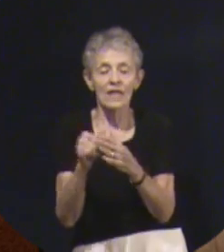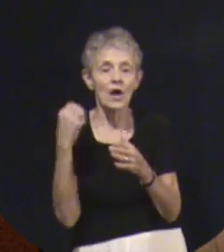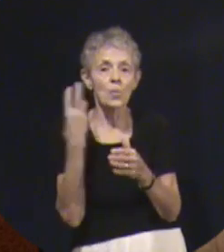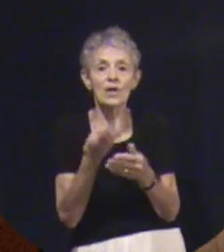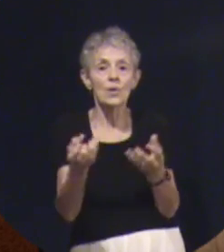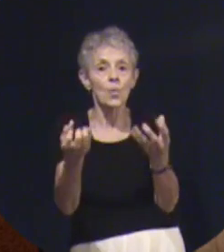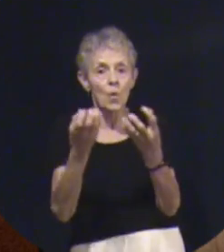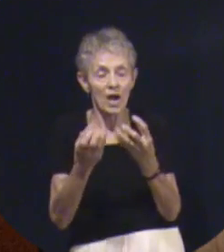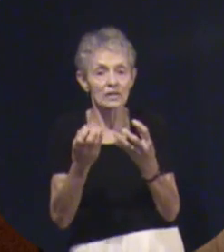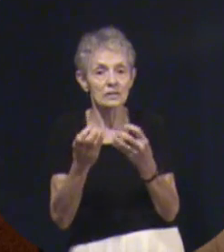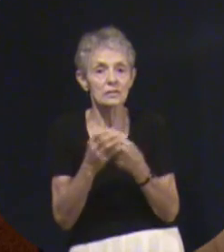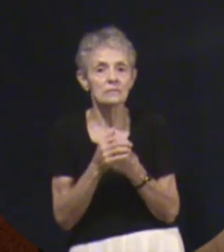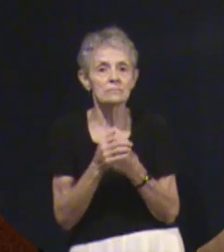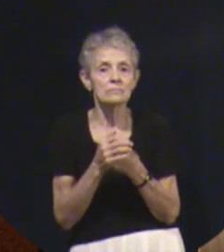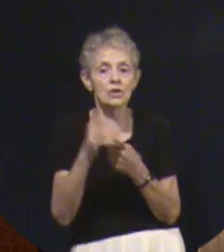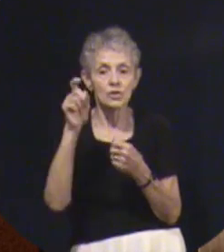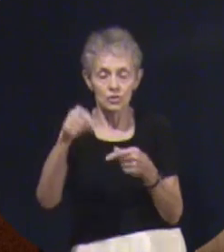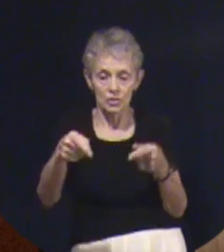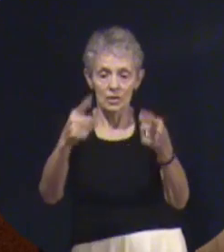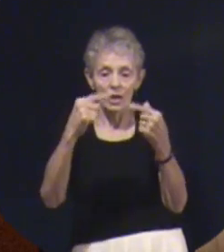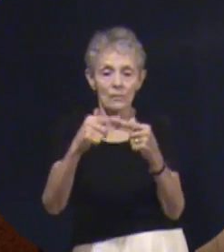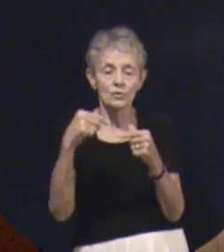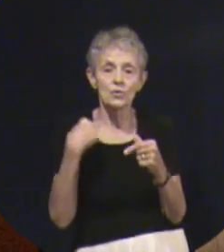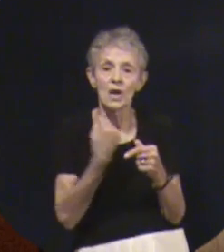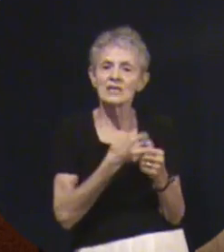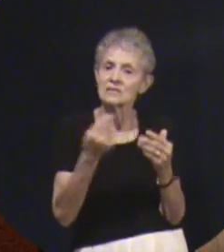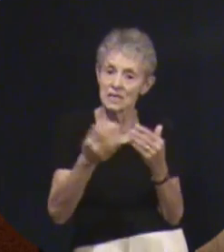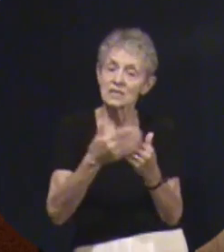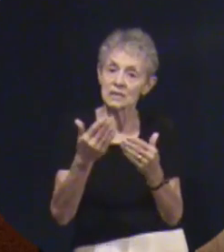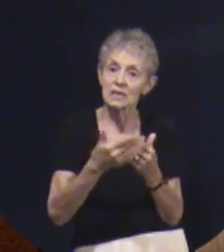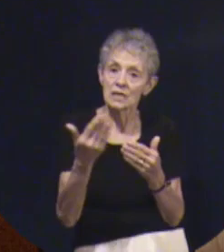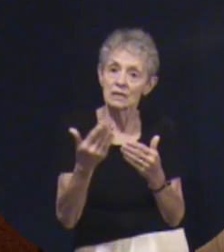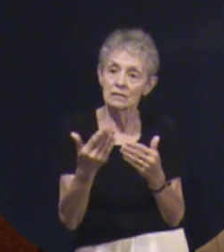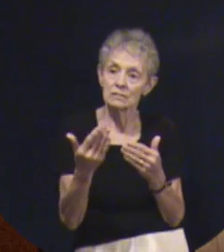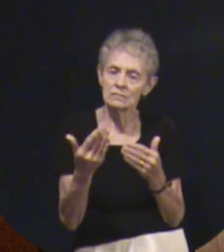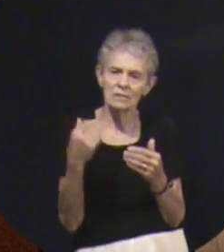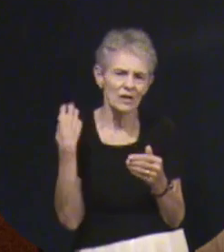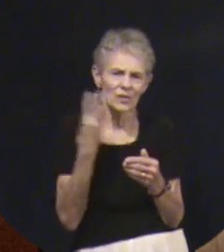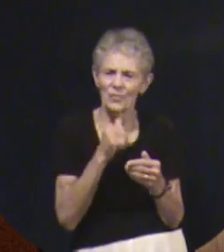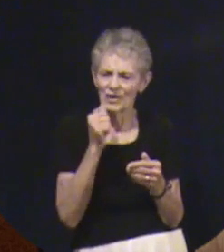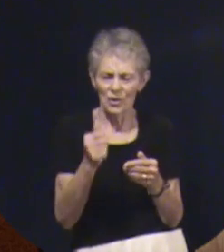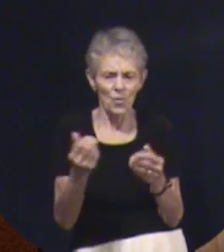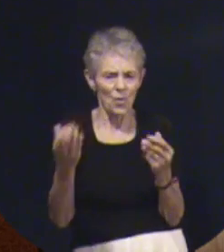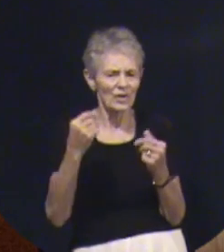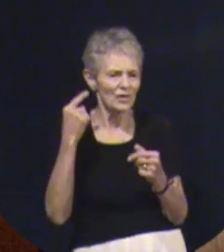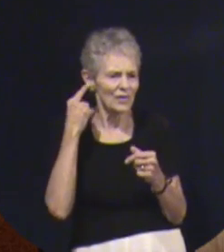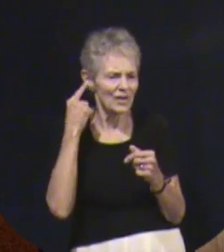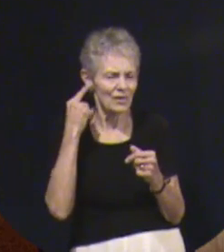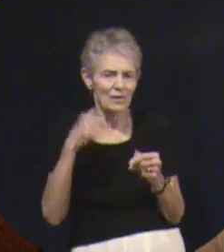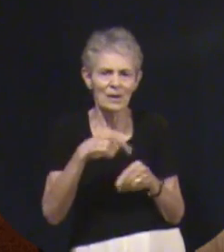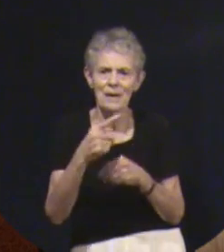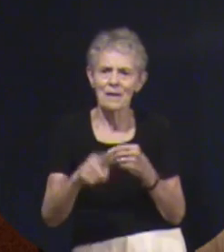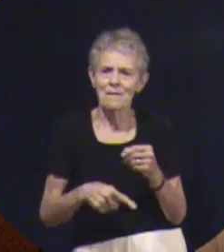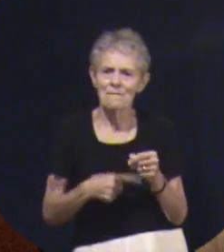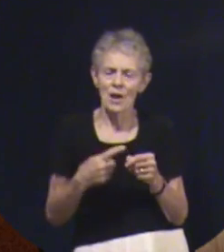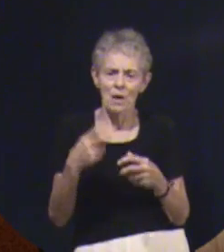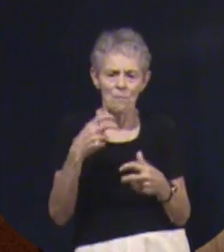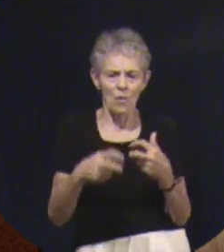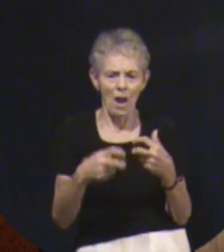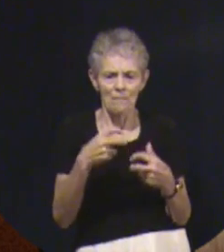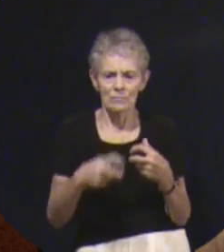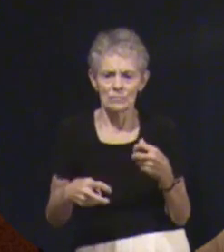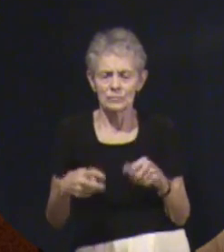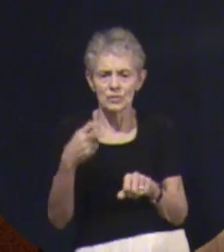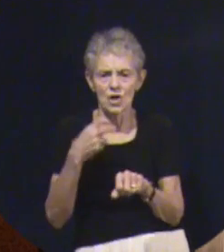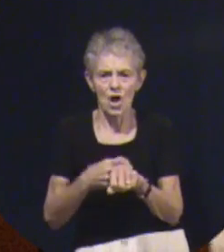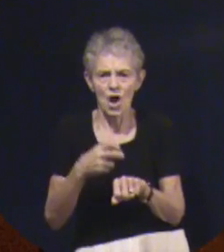want should come to us easily. We don't like to hear about hardship, and